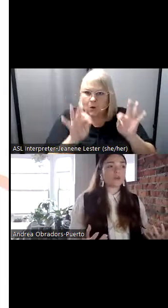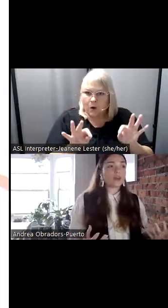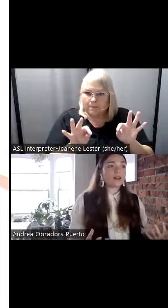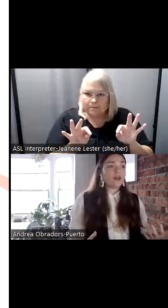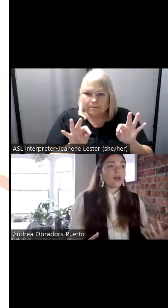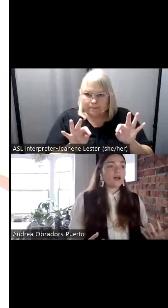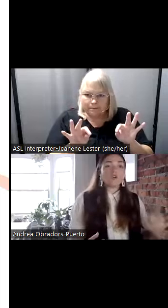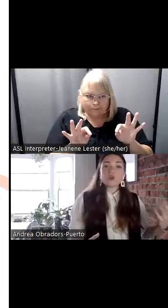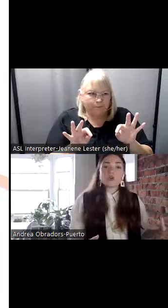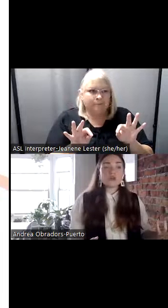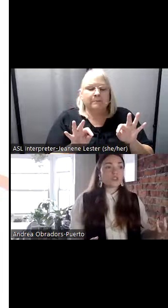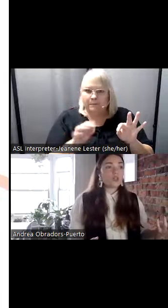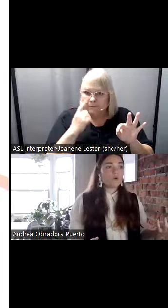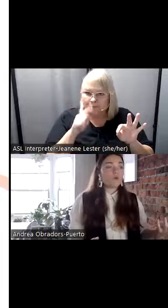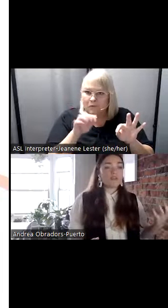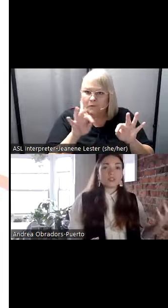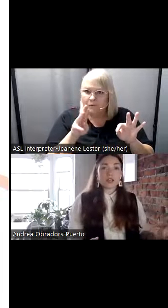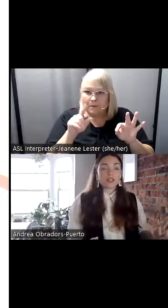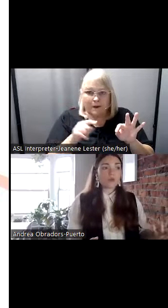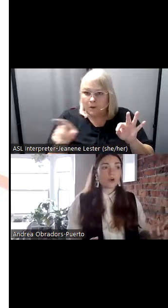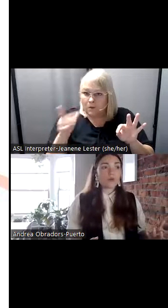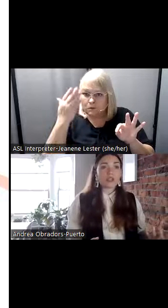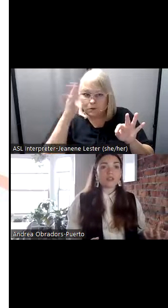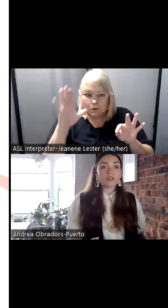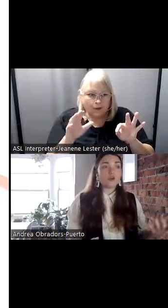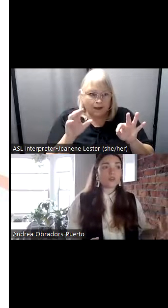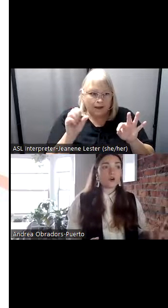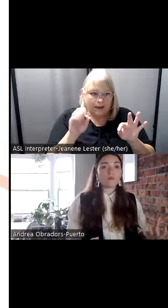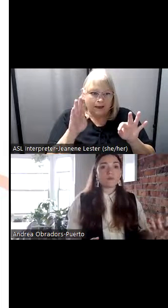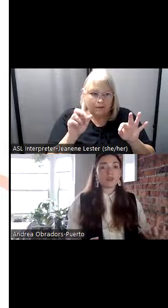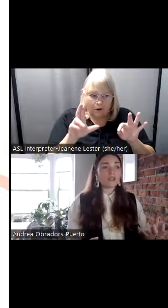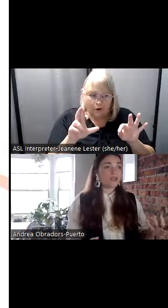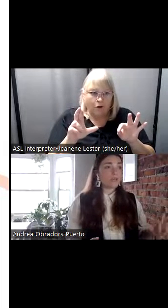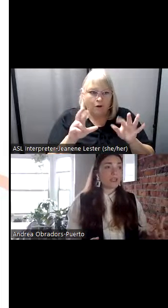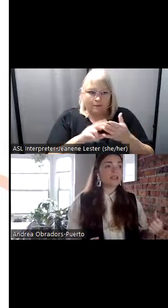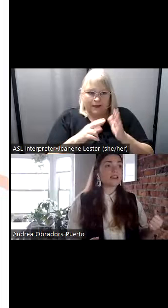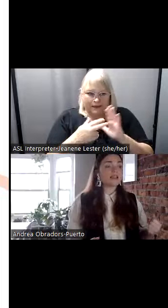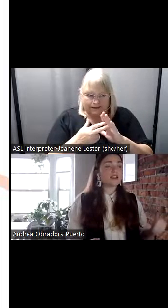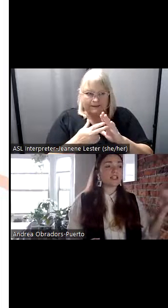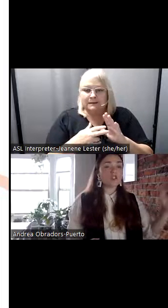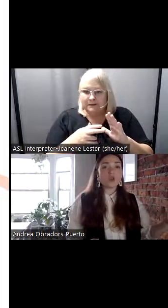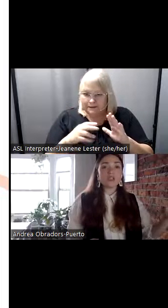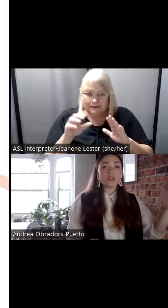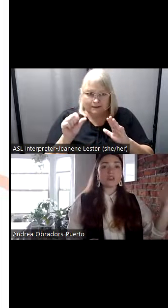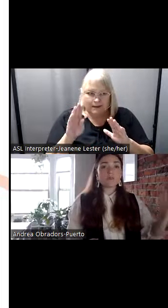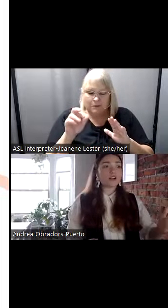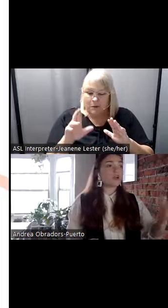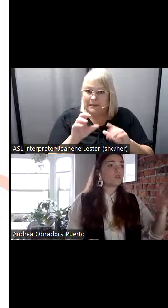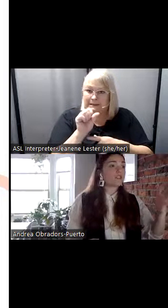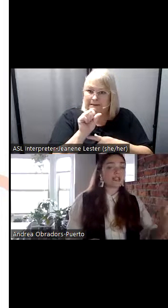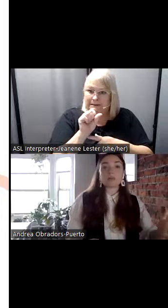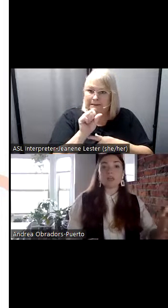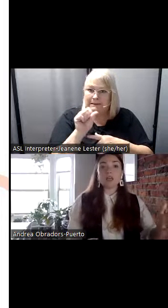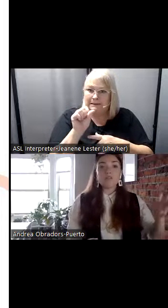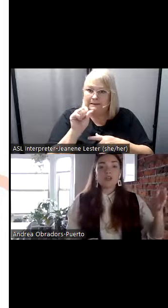SBAR format. For those who doesn't know what does an SBAR mean, what SBAR means is situation,